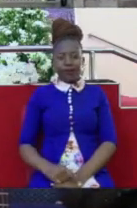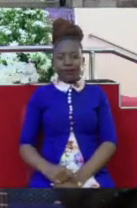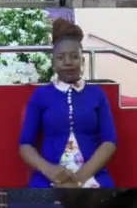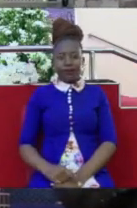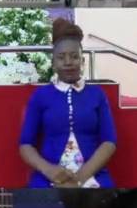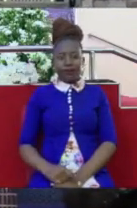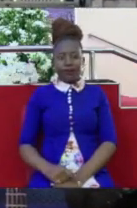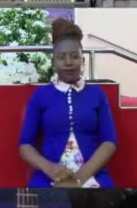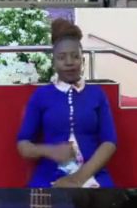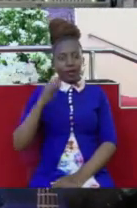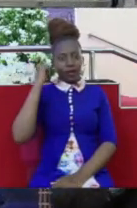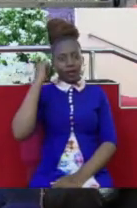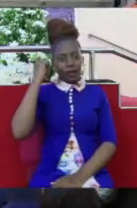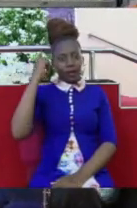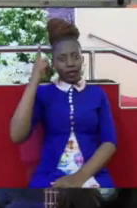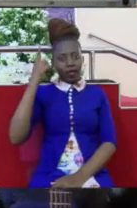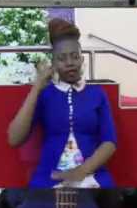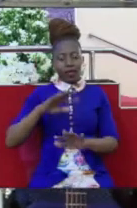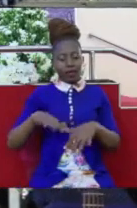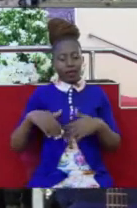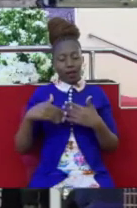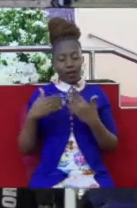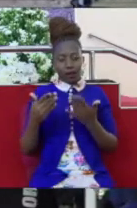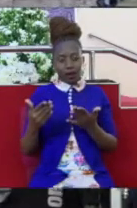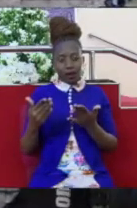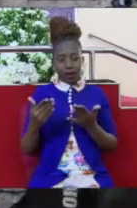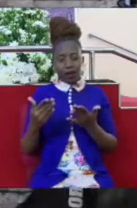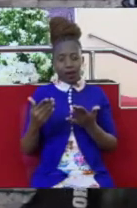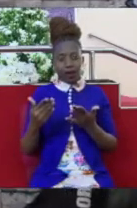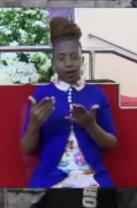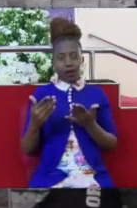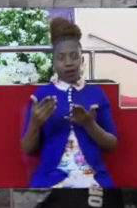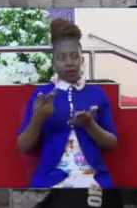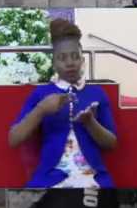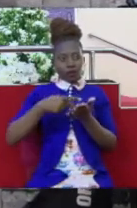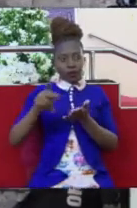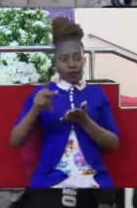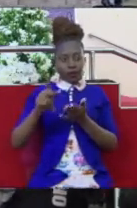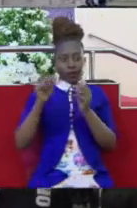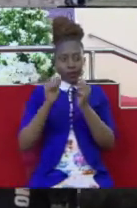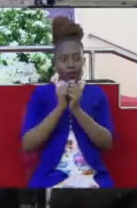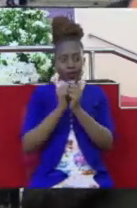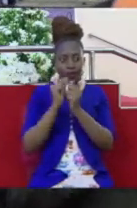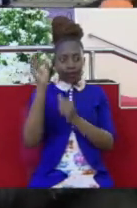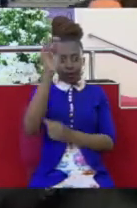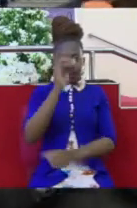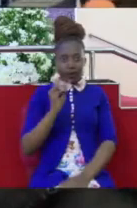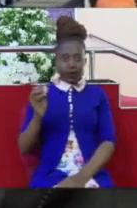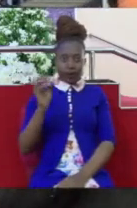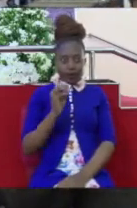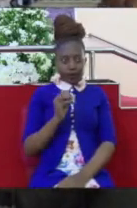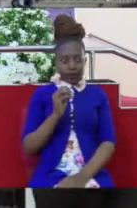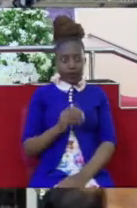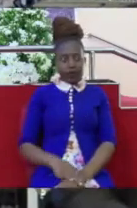Understand how important it is to tithe. Wanaelewa maana ya kutoa fungu la kumi. Because when you tithe, kwa